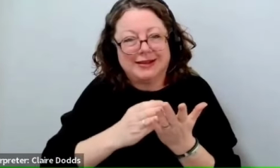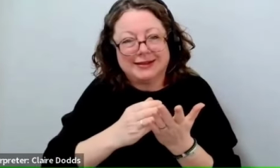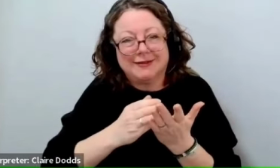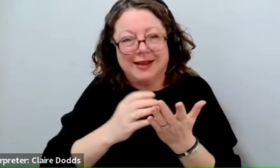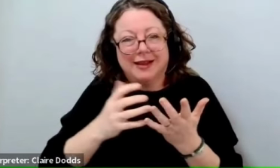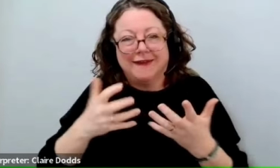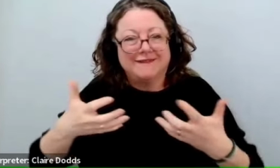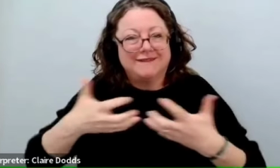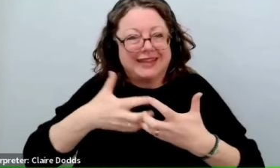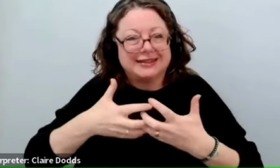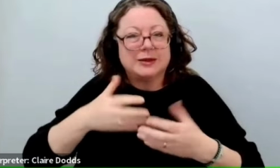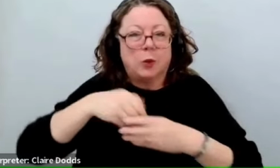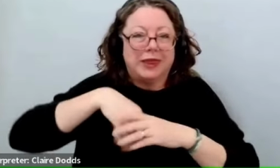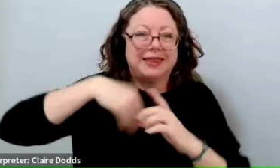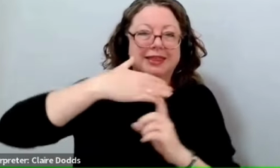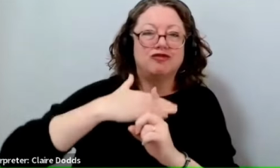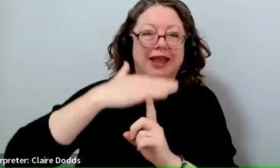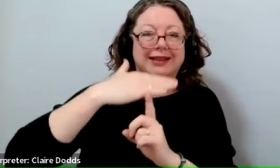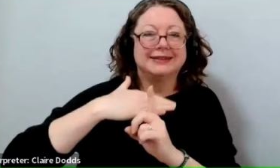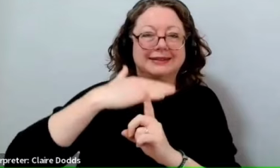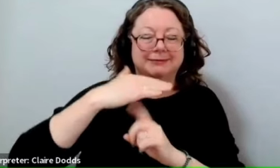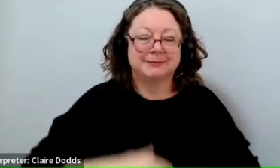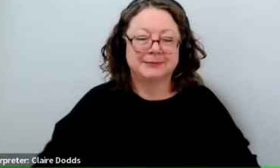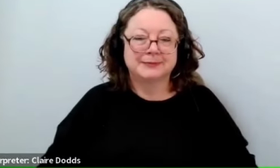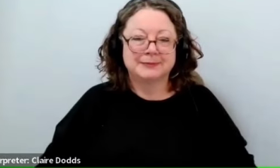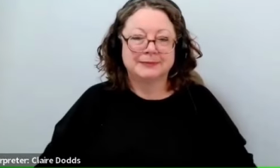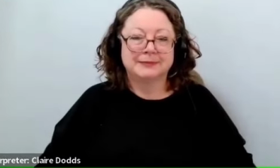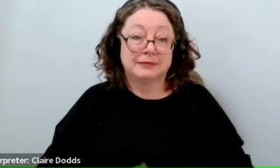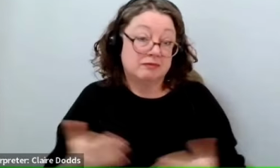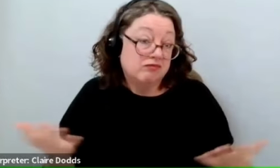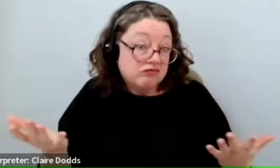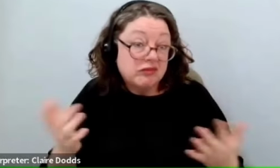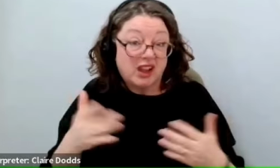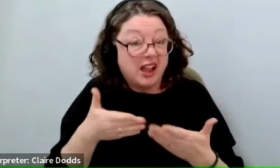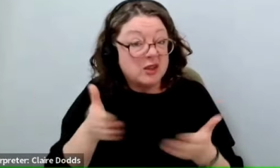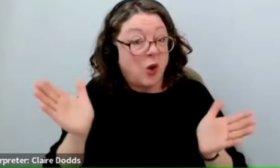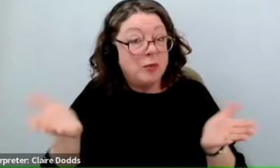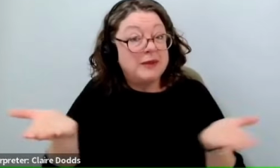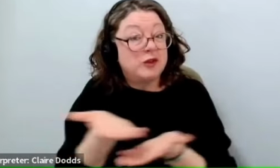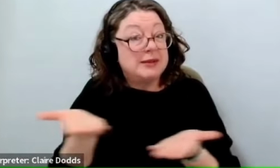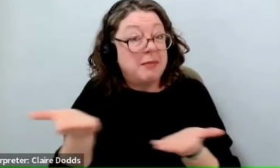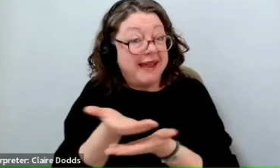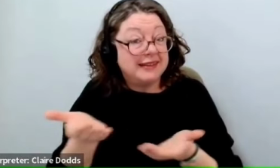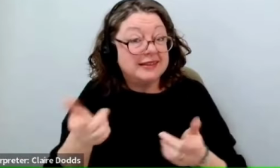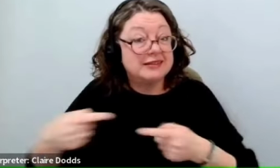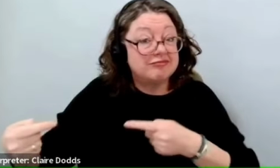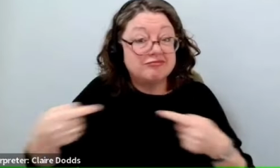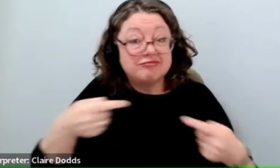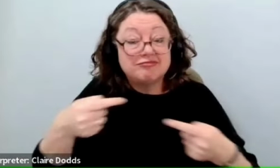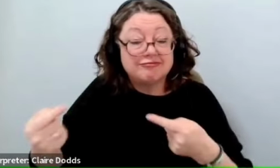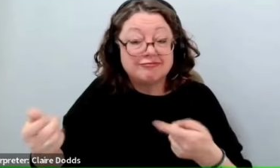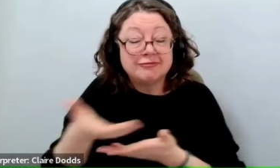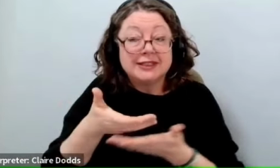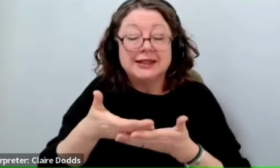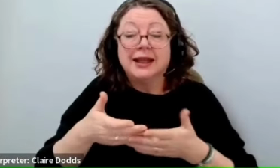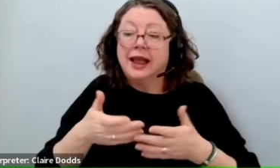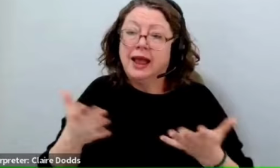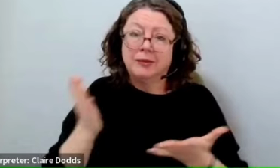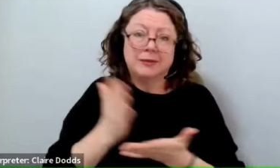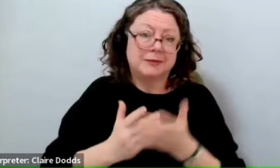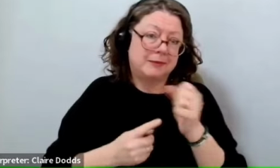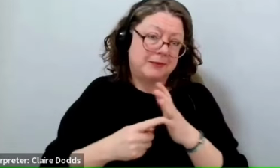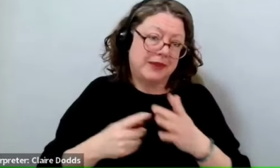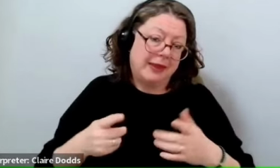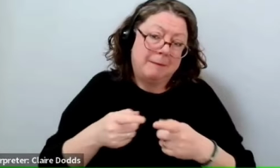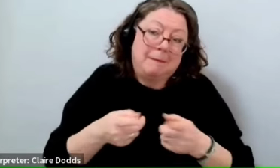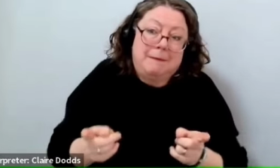think, coming back to the point that that's then driven by discussion and potentially debate about where it sits, and